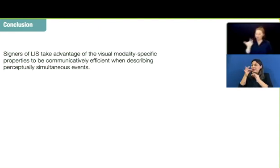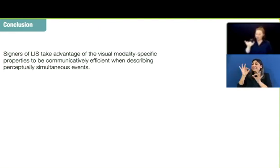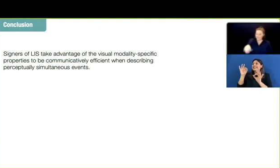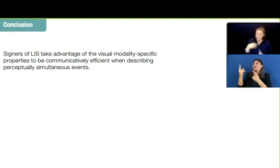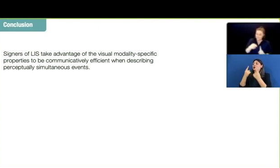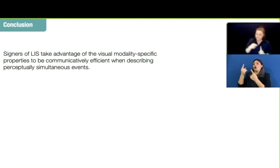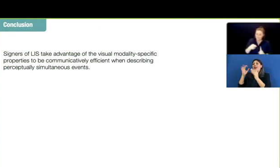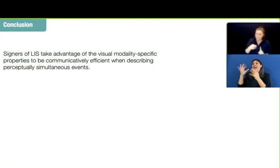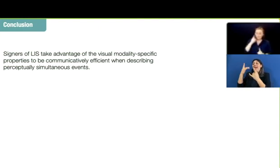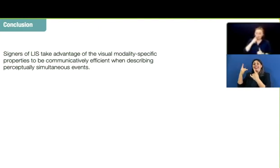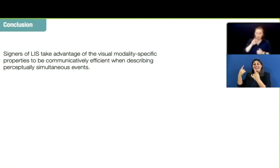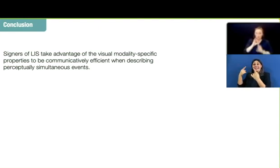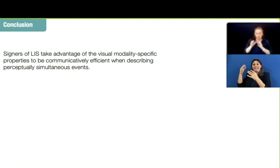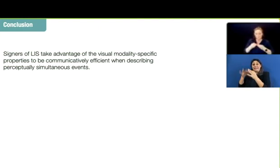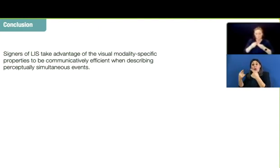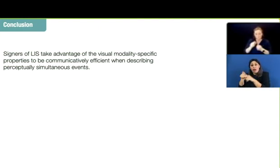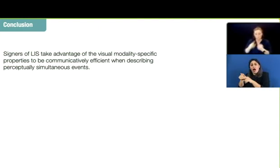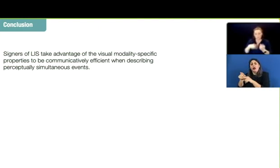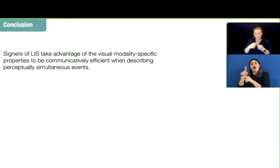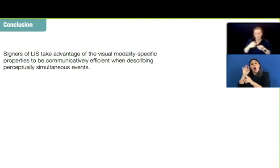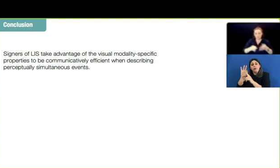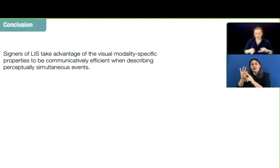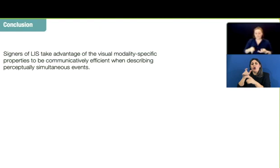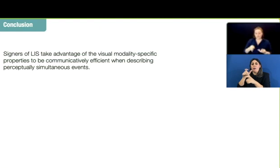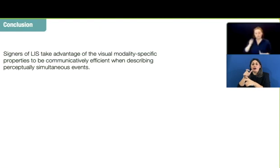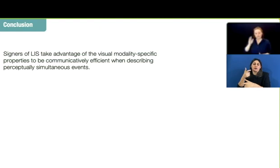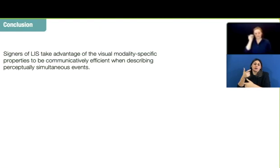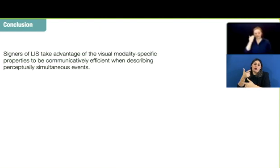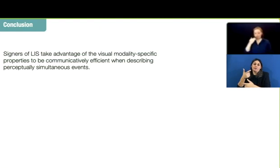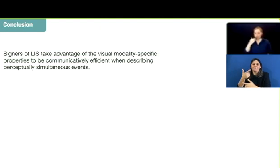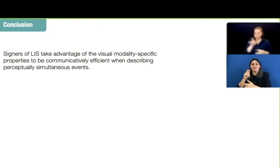communicatively efficient when describing perceptually simultaneous events.